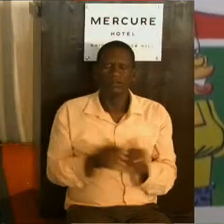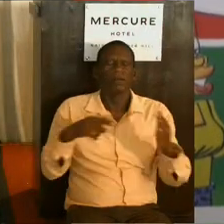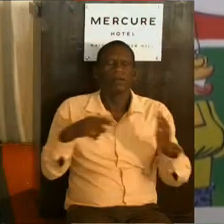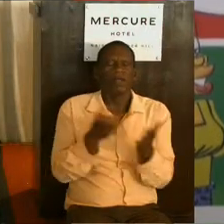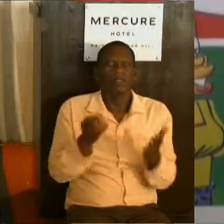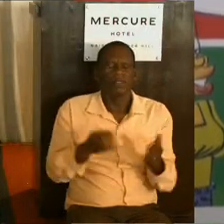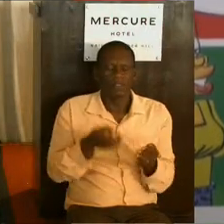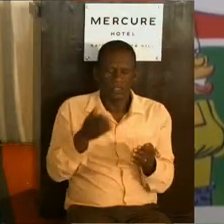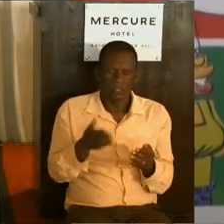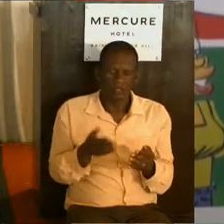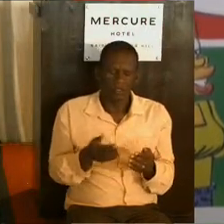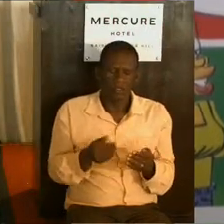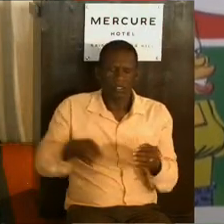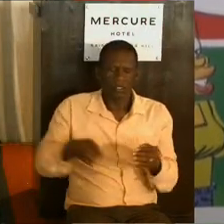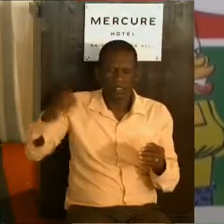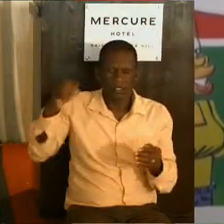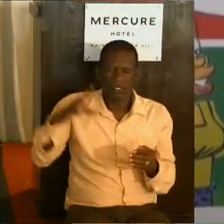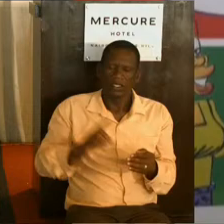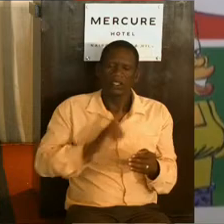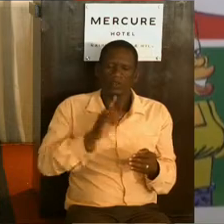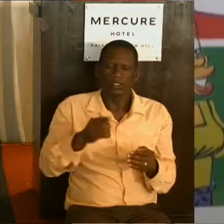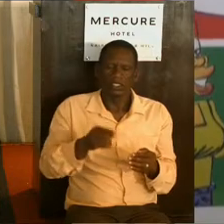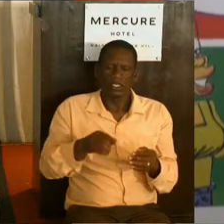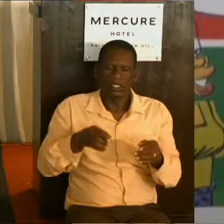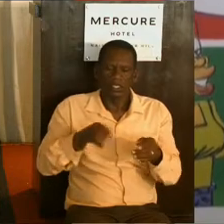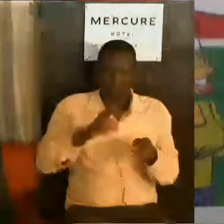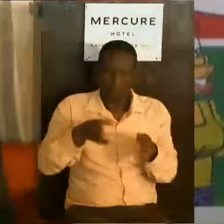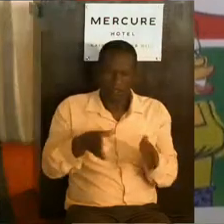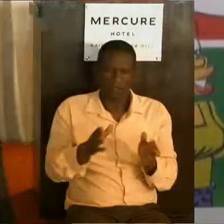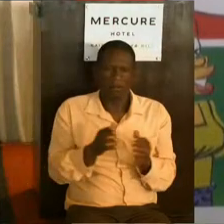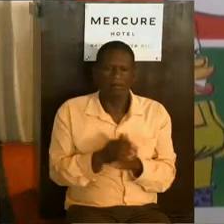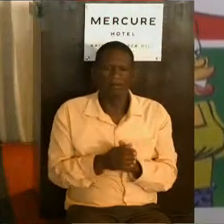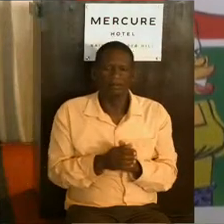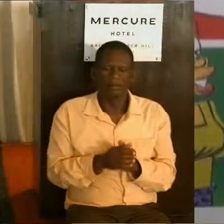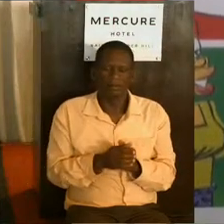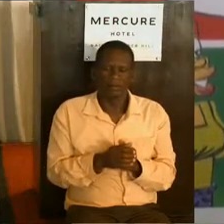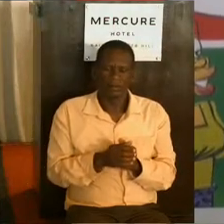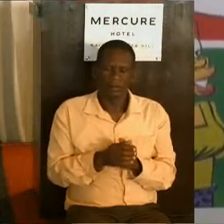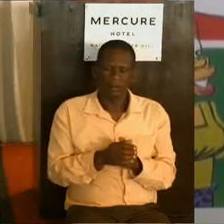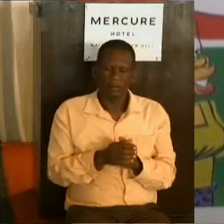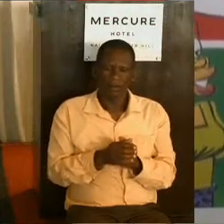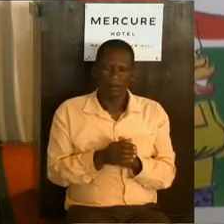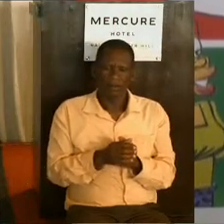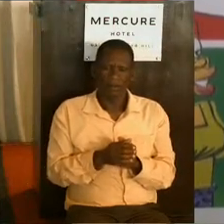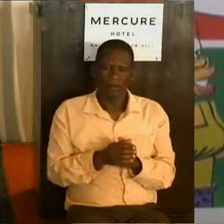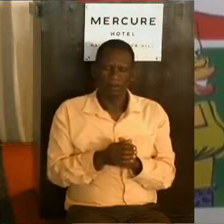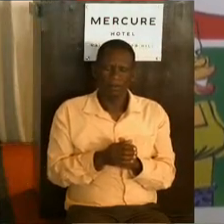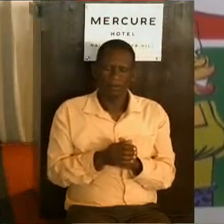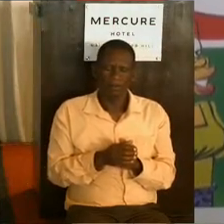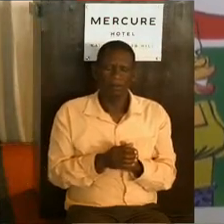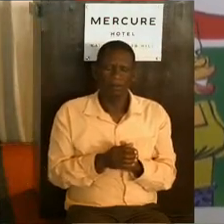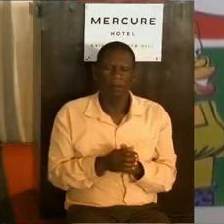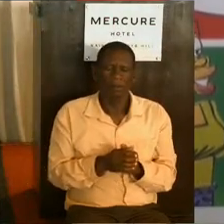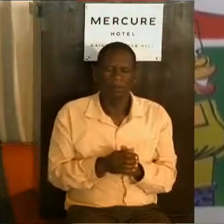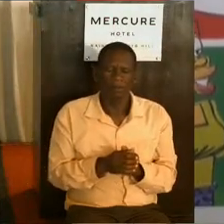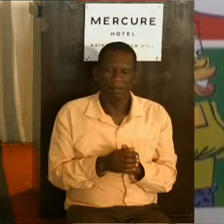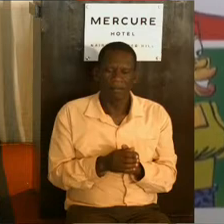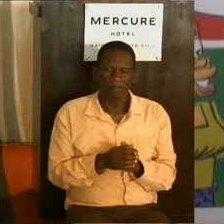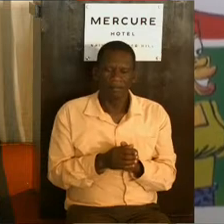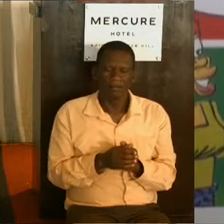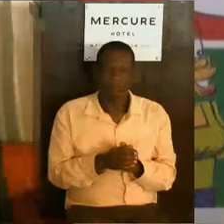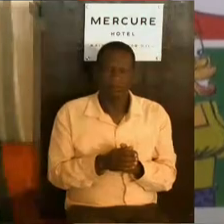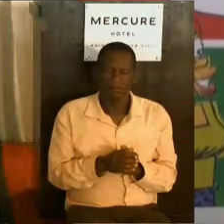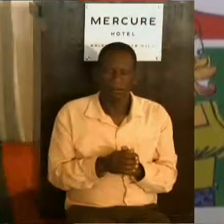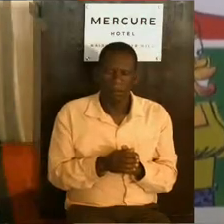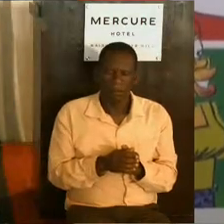to control the sun to send its ways to Enlighten fox in villages women in corridors tax in offices bullies in schools guns and peace missions